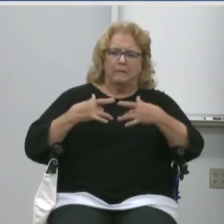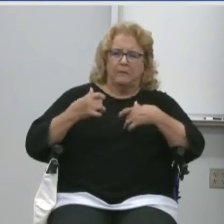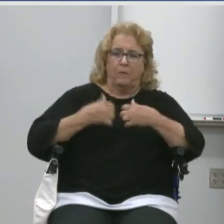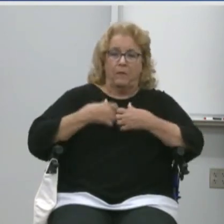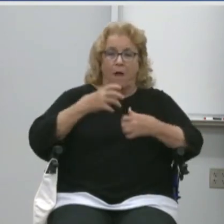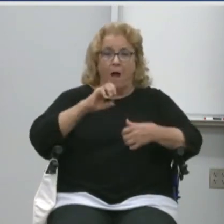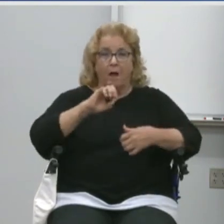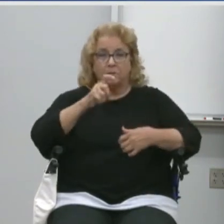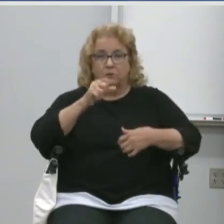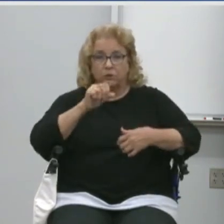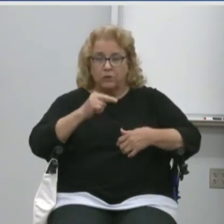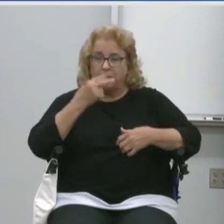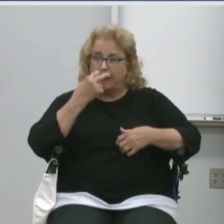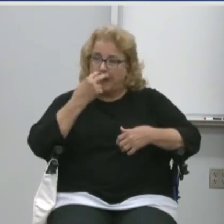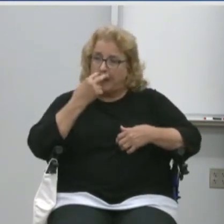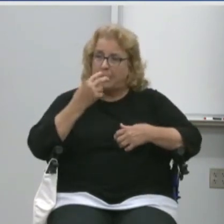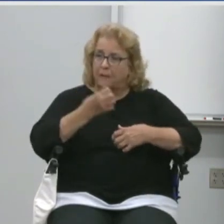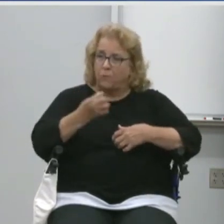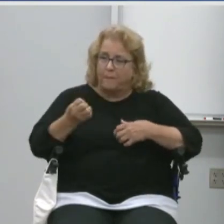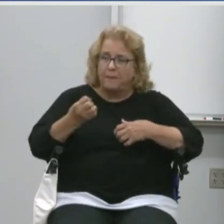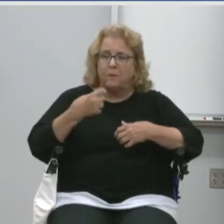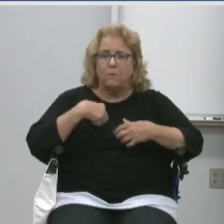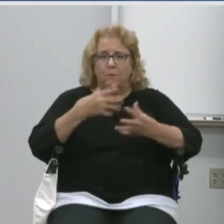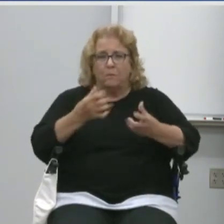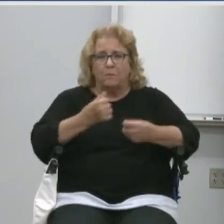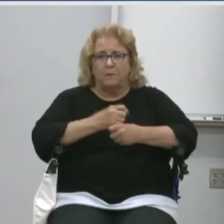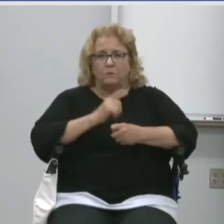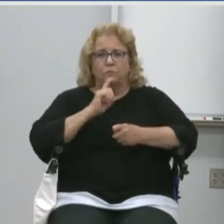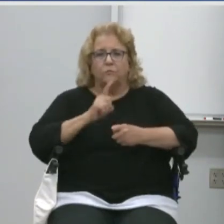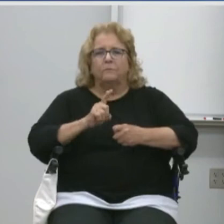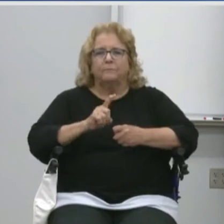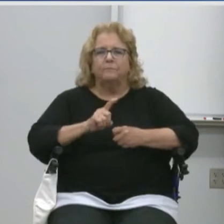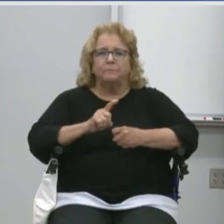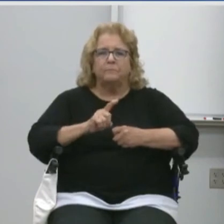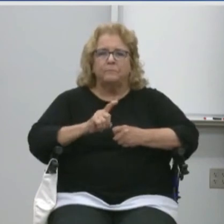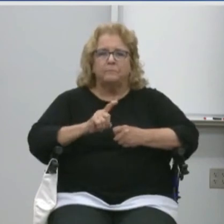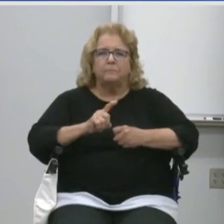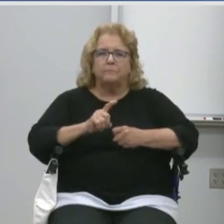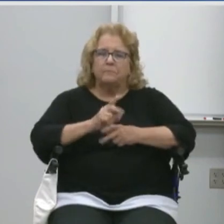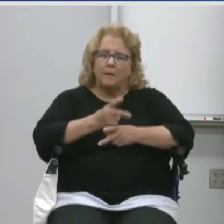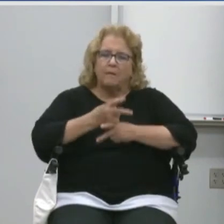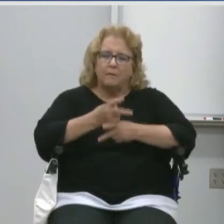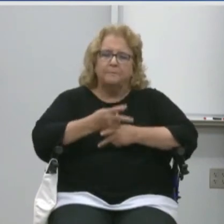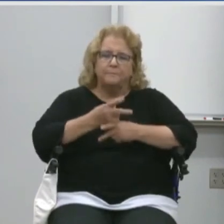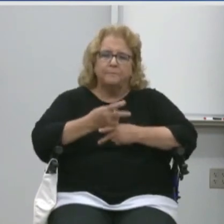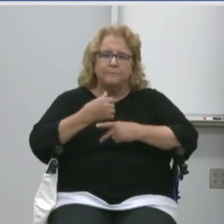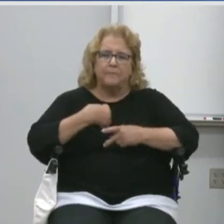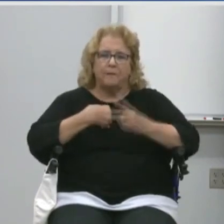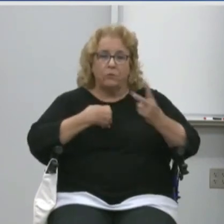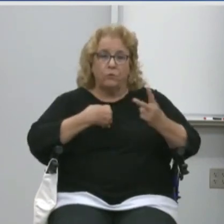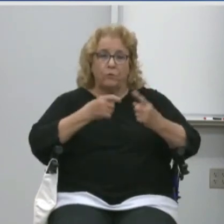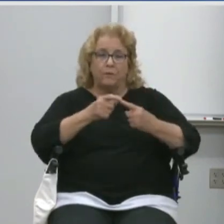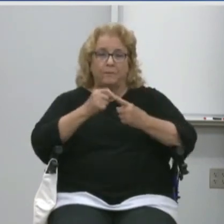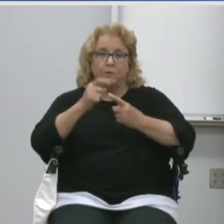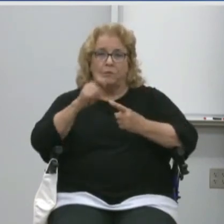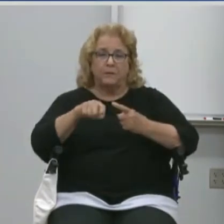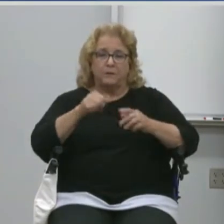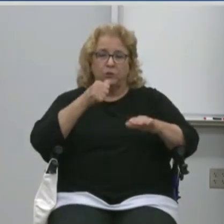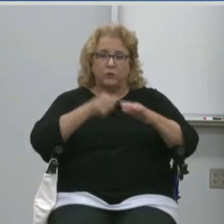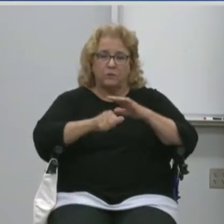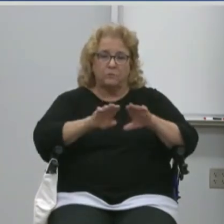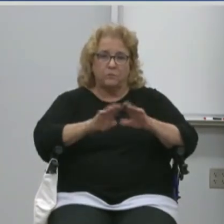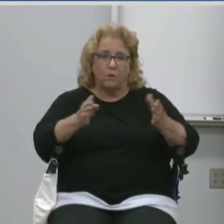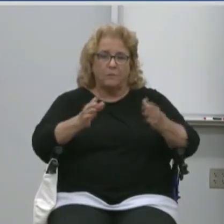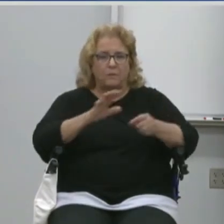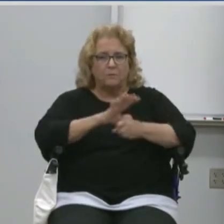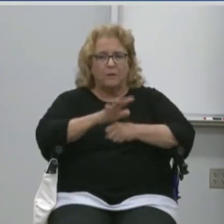oxygen regulating equipment, we wanted to just, be cautious and have 2 special needs shelters open. They're